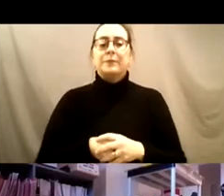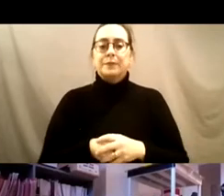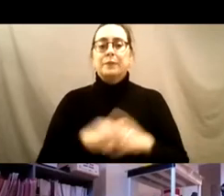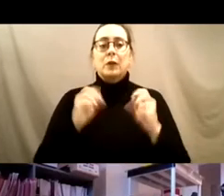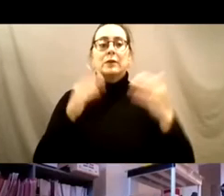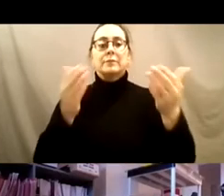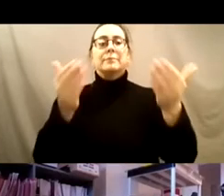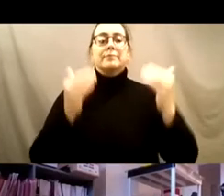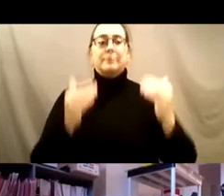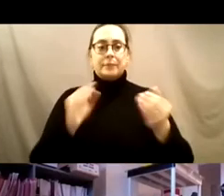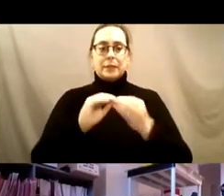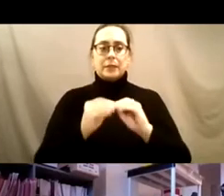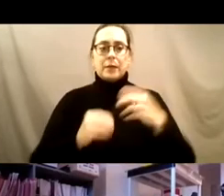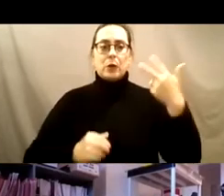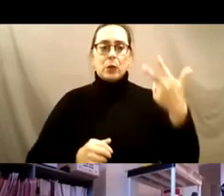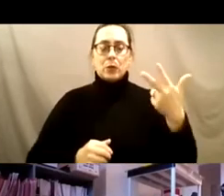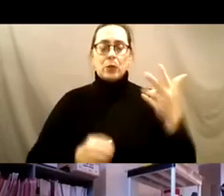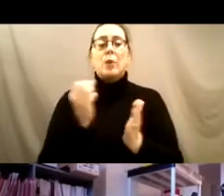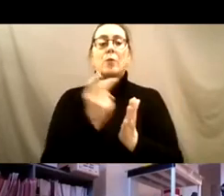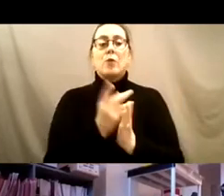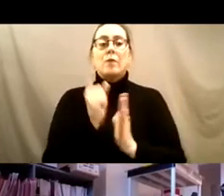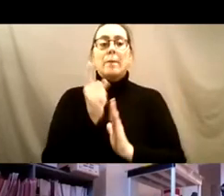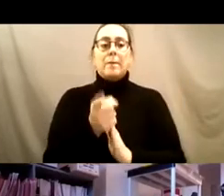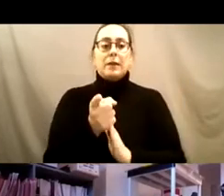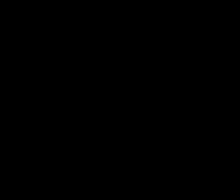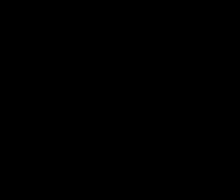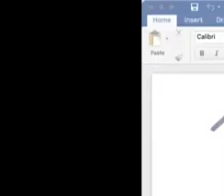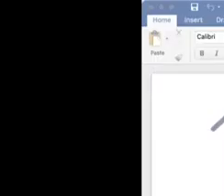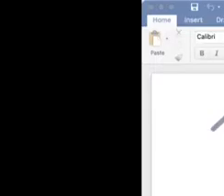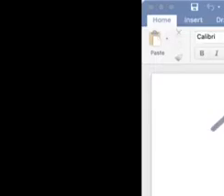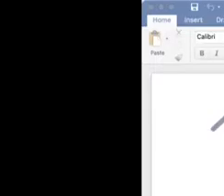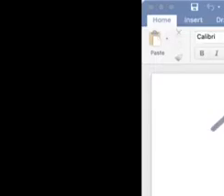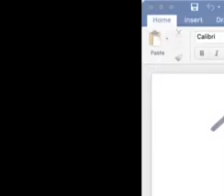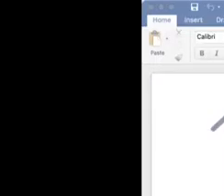Okay, we'll go to number 3. Approval of the minutes of the